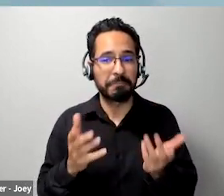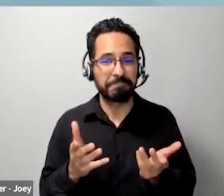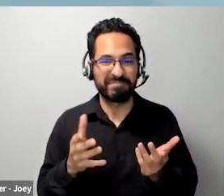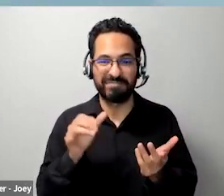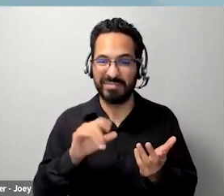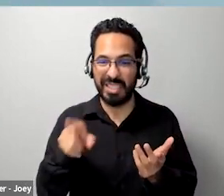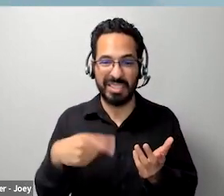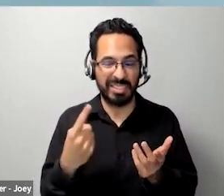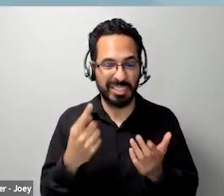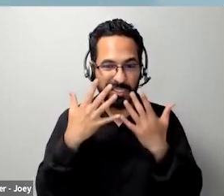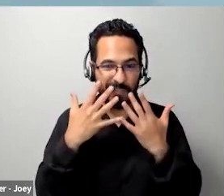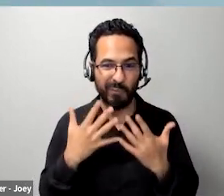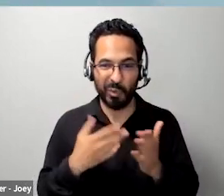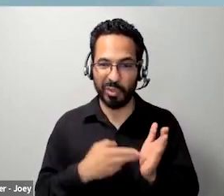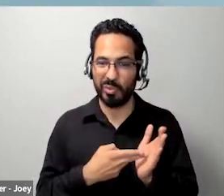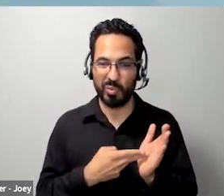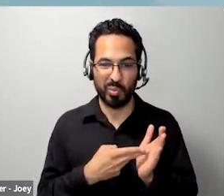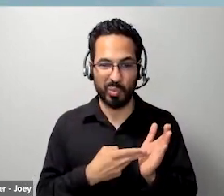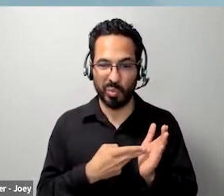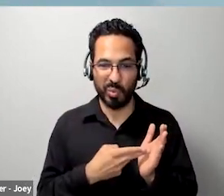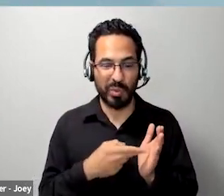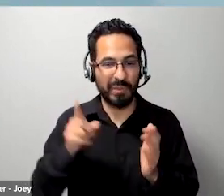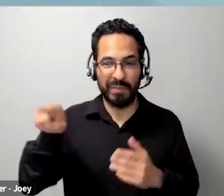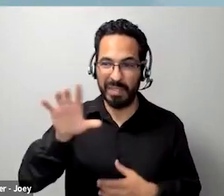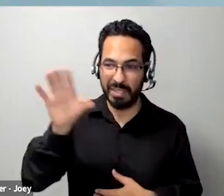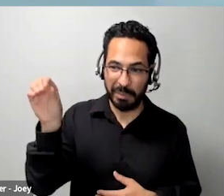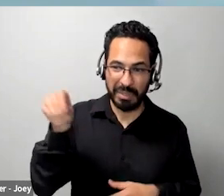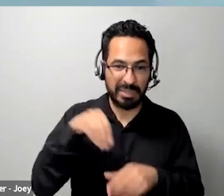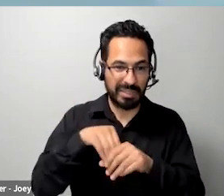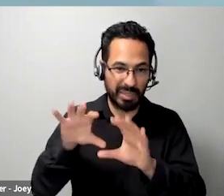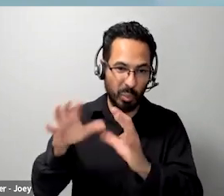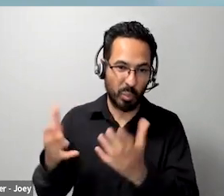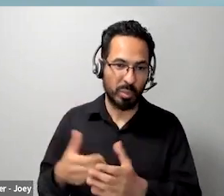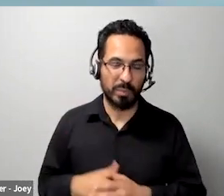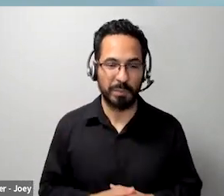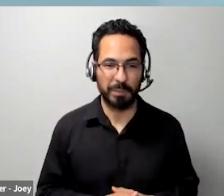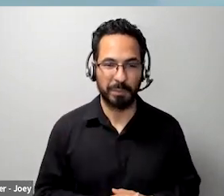that's just kind of the unfortunate truth of these companies that are in the world.